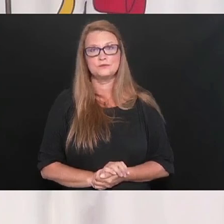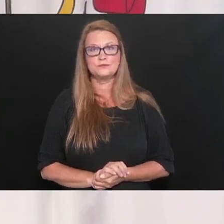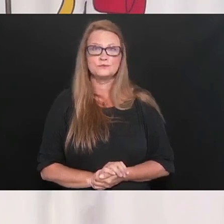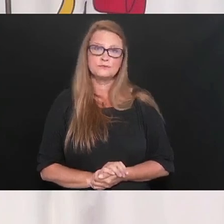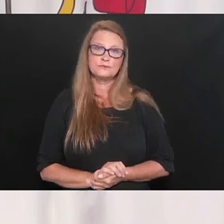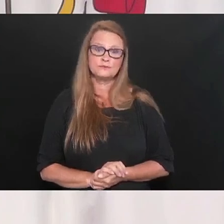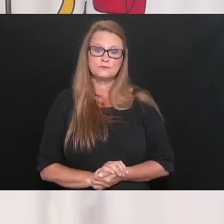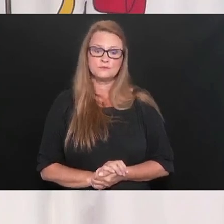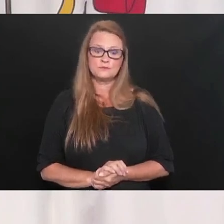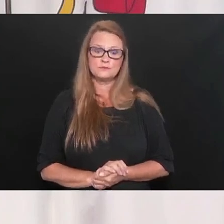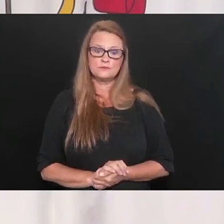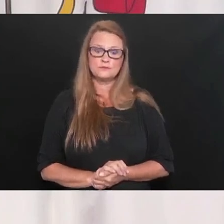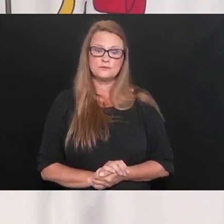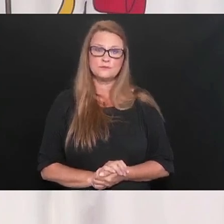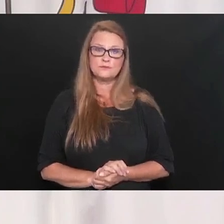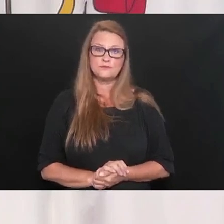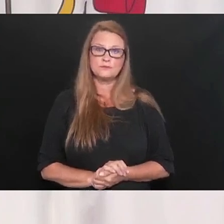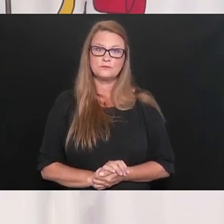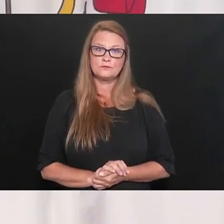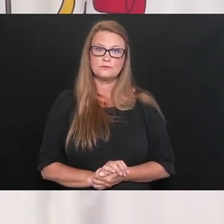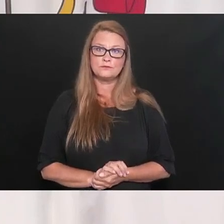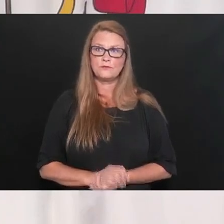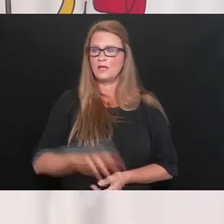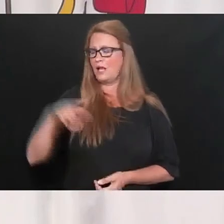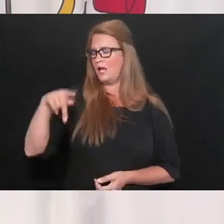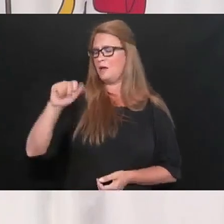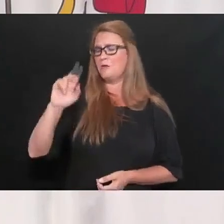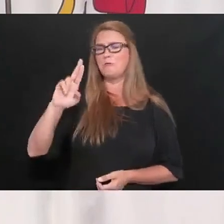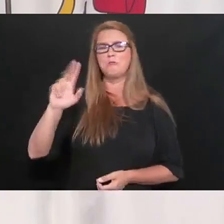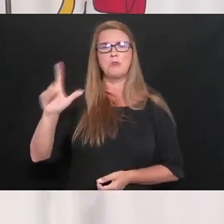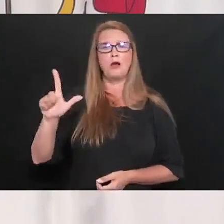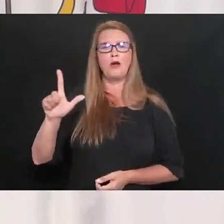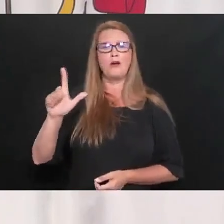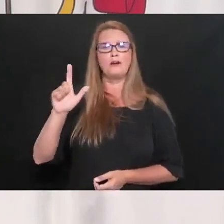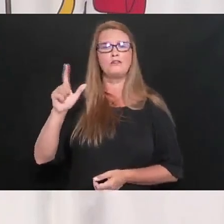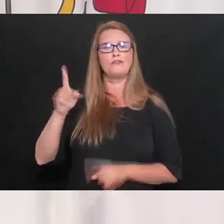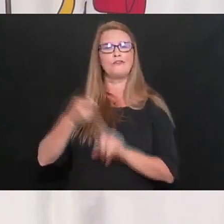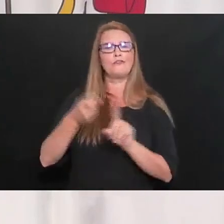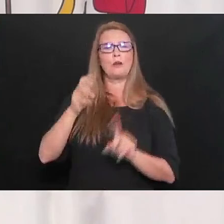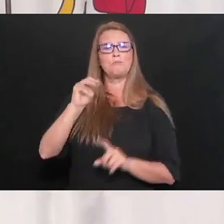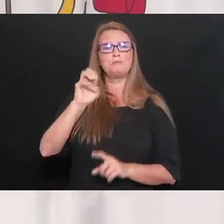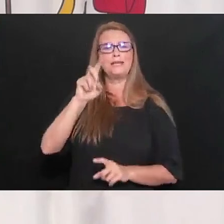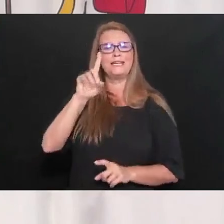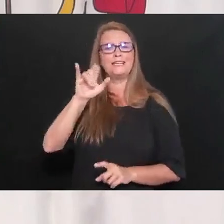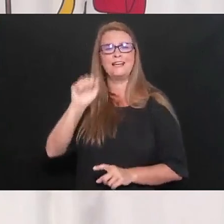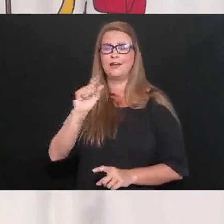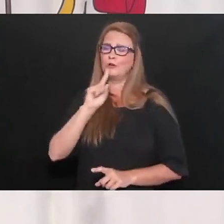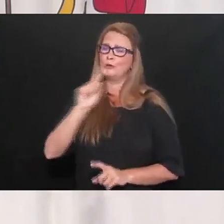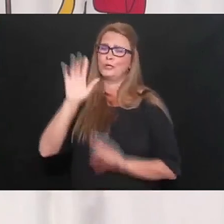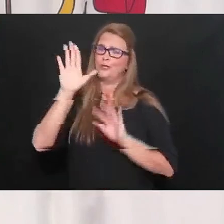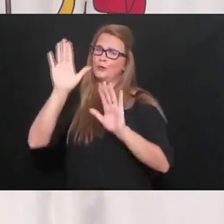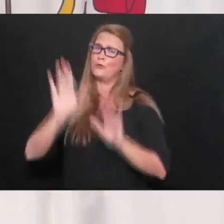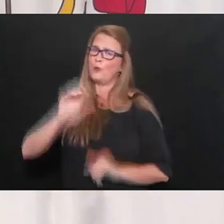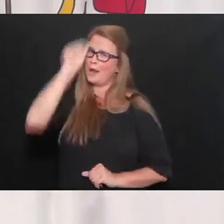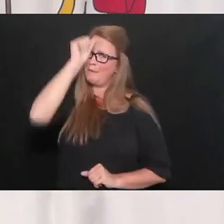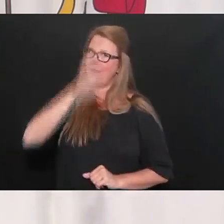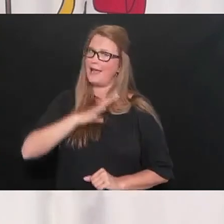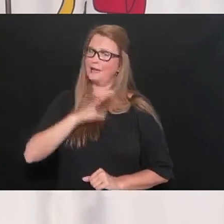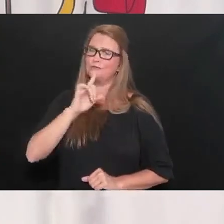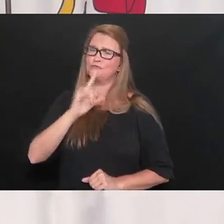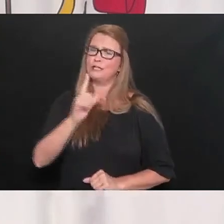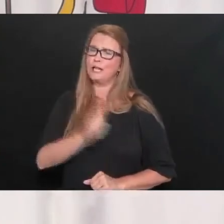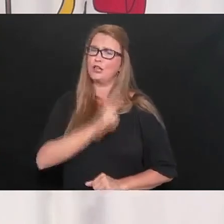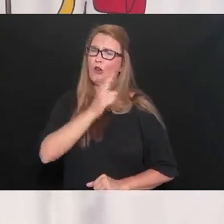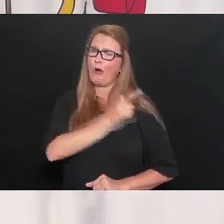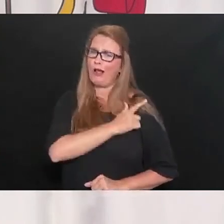From the media standpoint, Paul is a great man, and he talks all the time, and he's on here every day, and he's loyal as he can